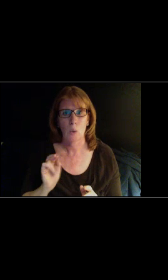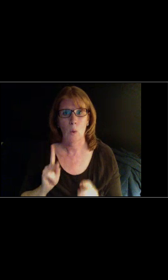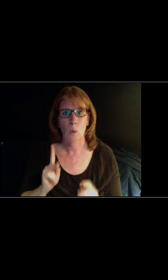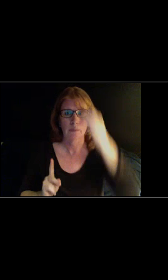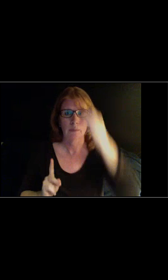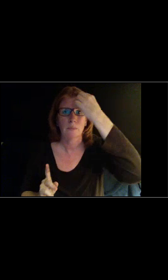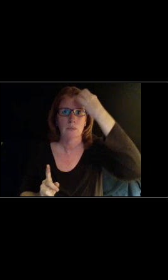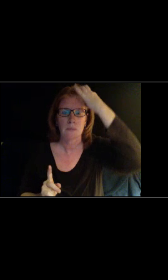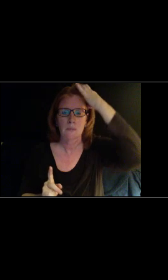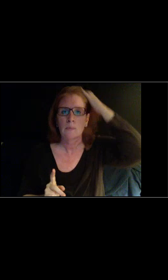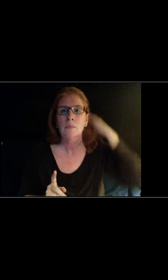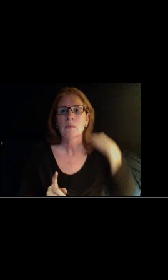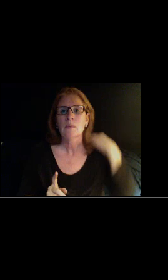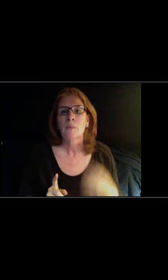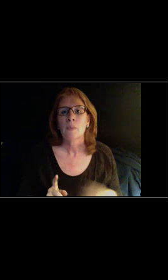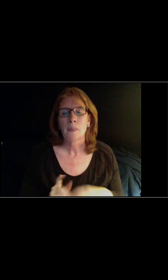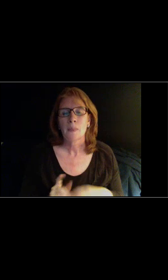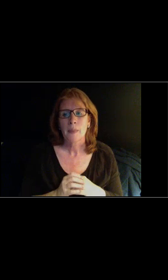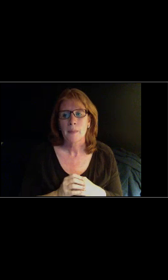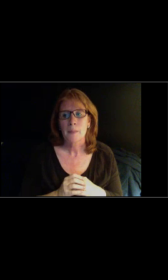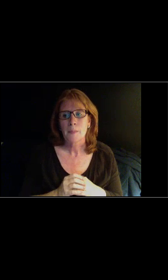good.